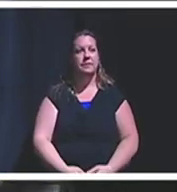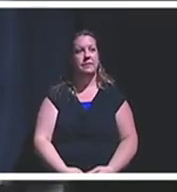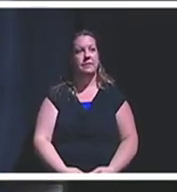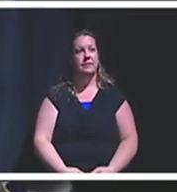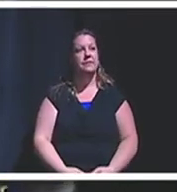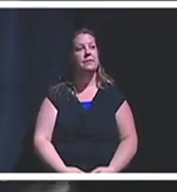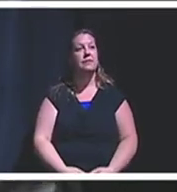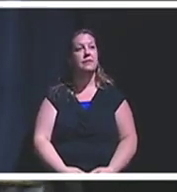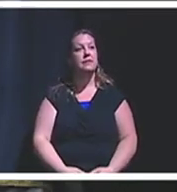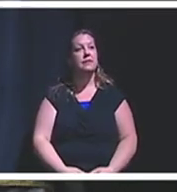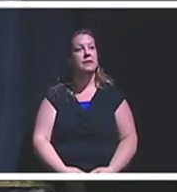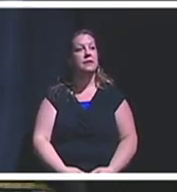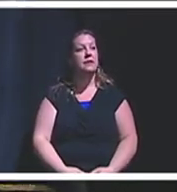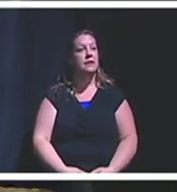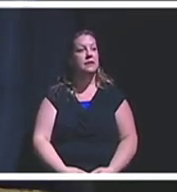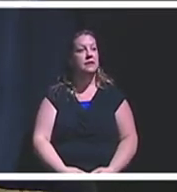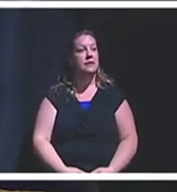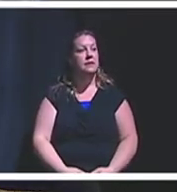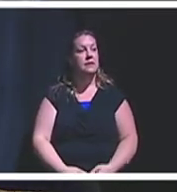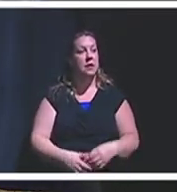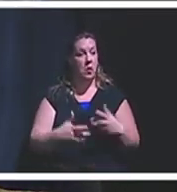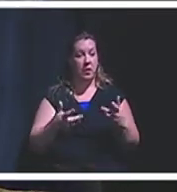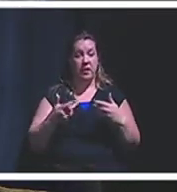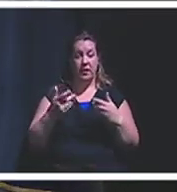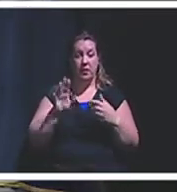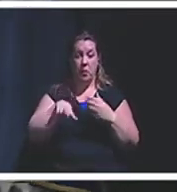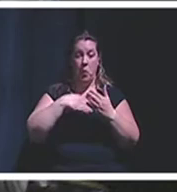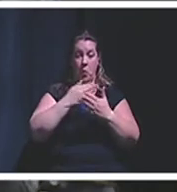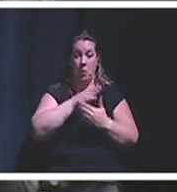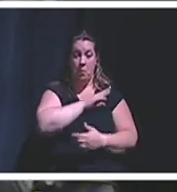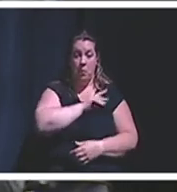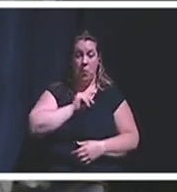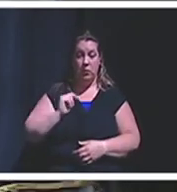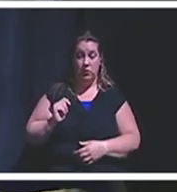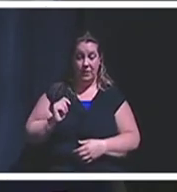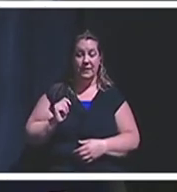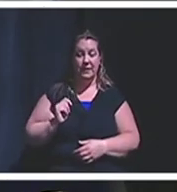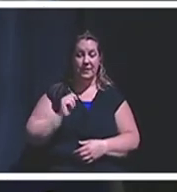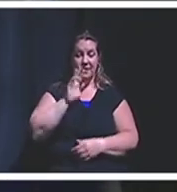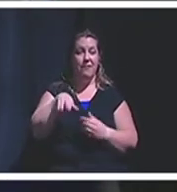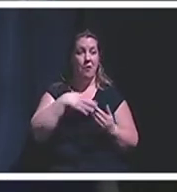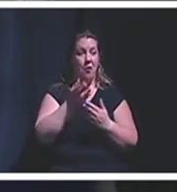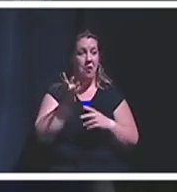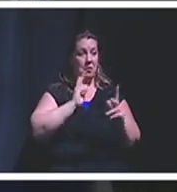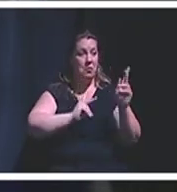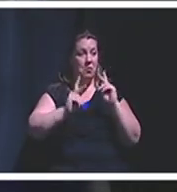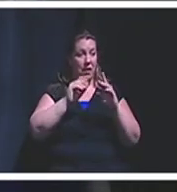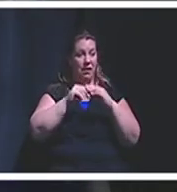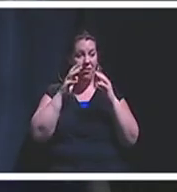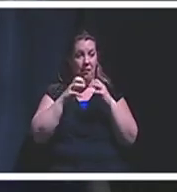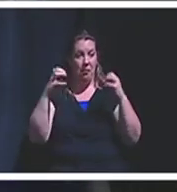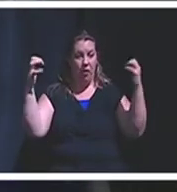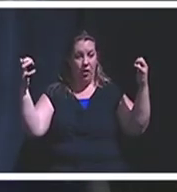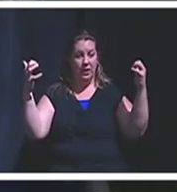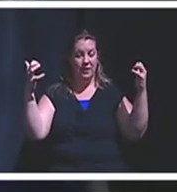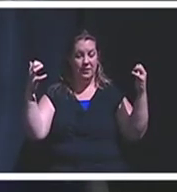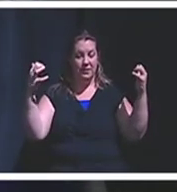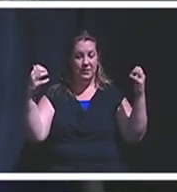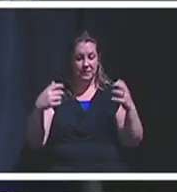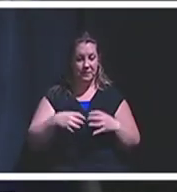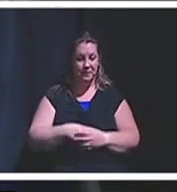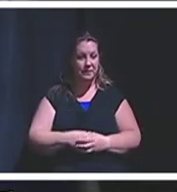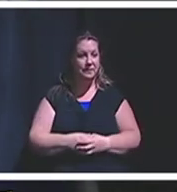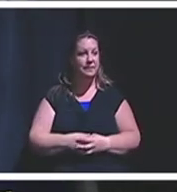of the entire Board of Trustees and all of the individuals in this audience who gathered today,